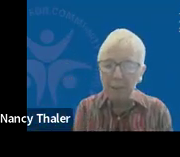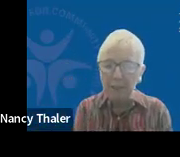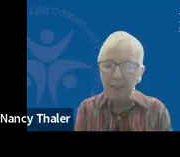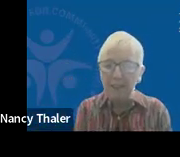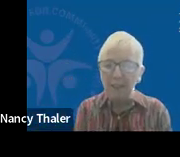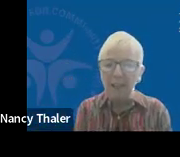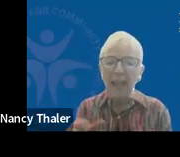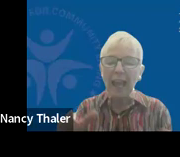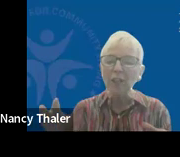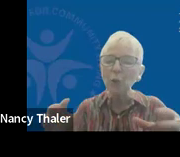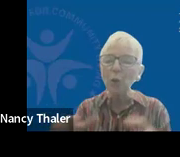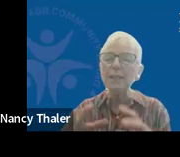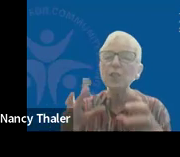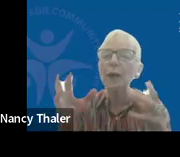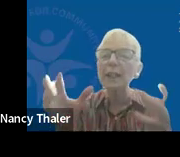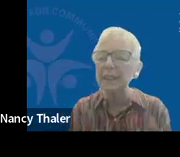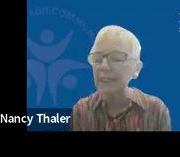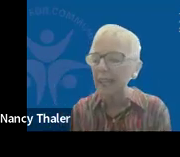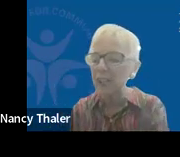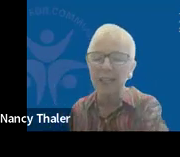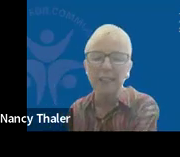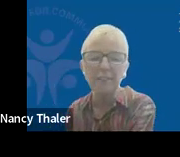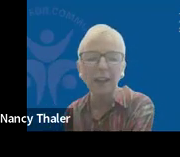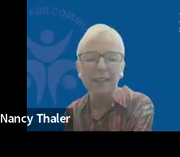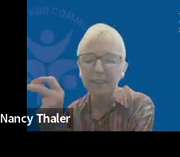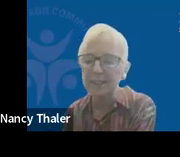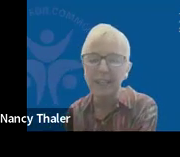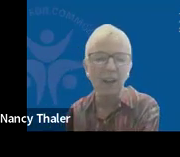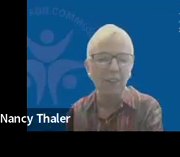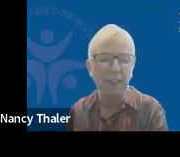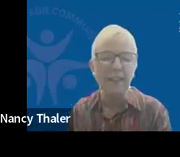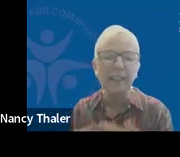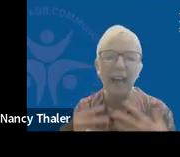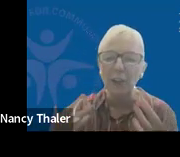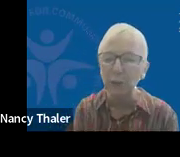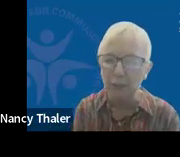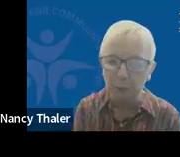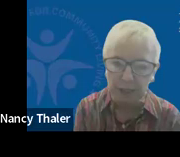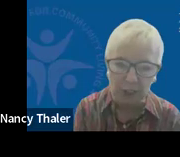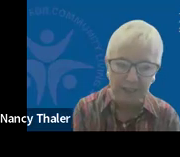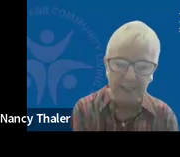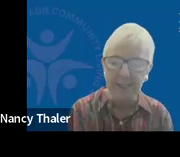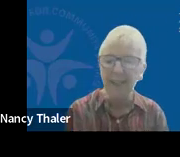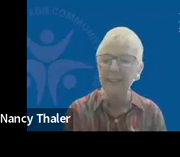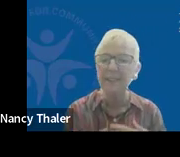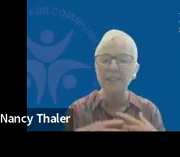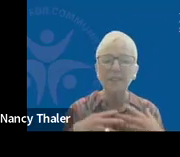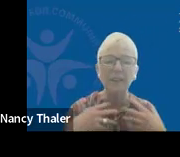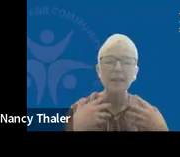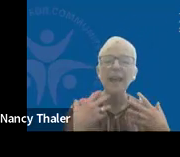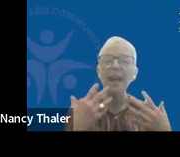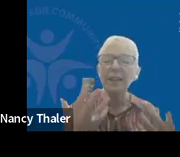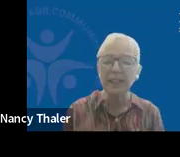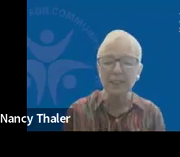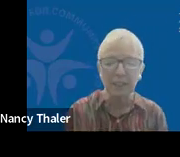of committees and or be directly engaged in advising the state on things like how the grievance procedure gets decided to